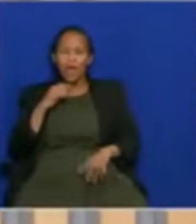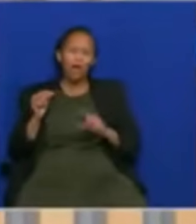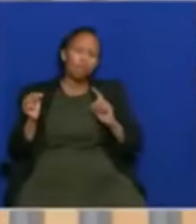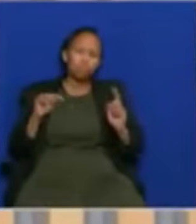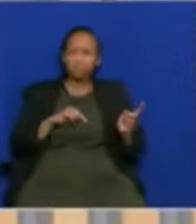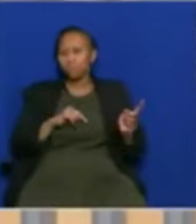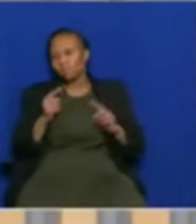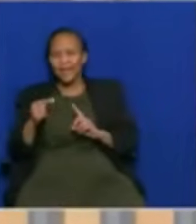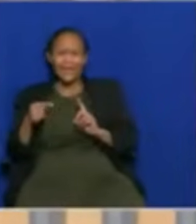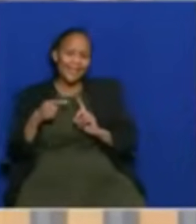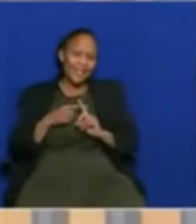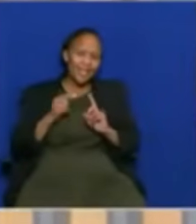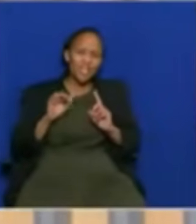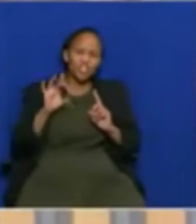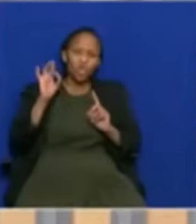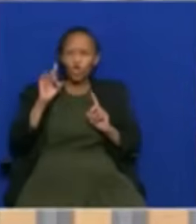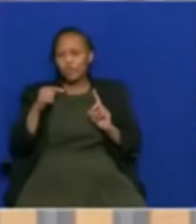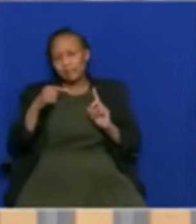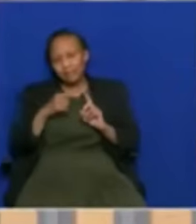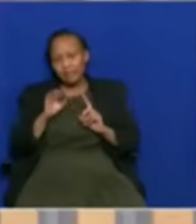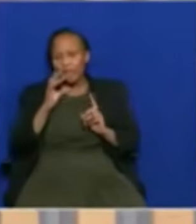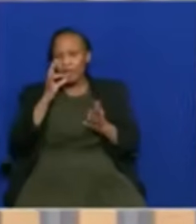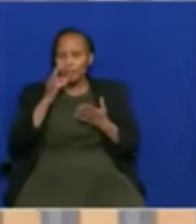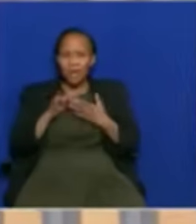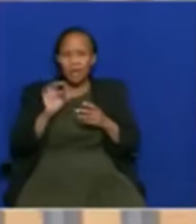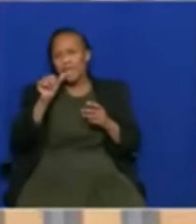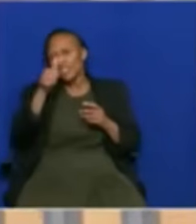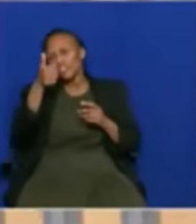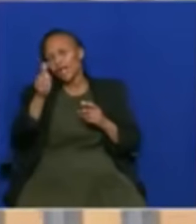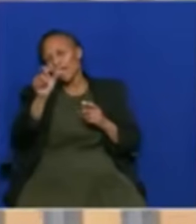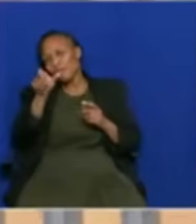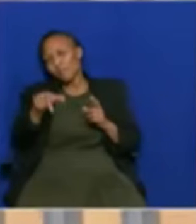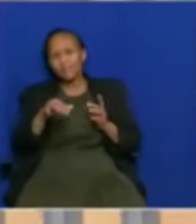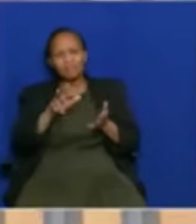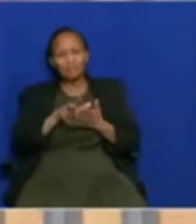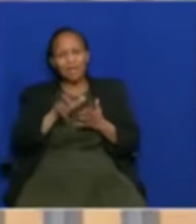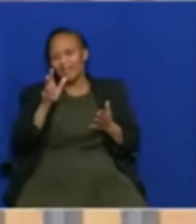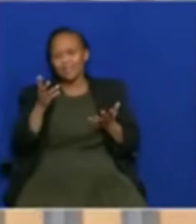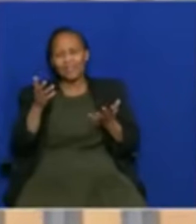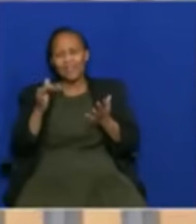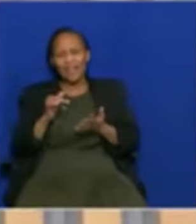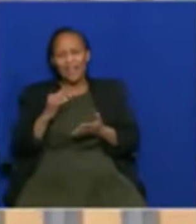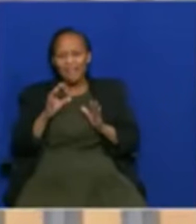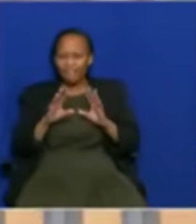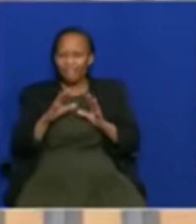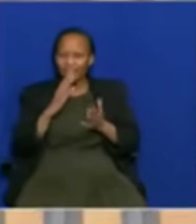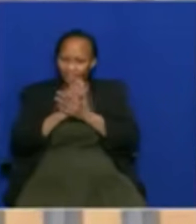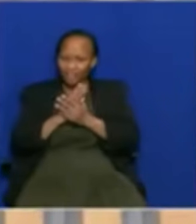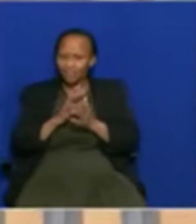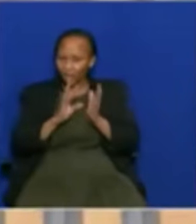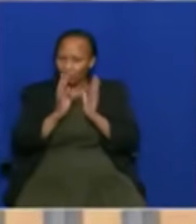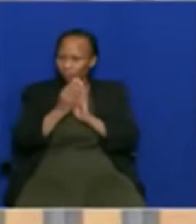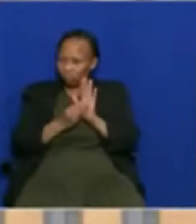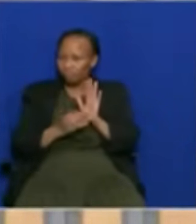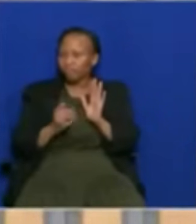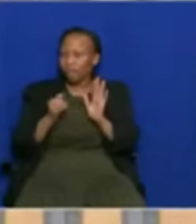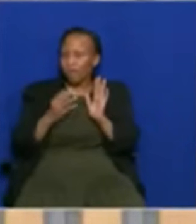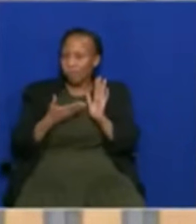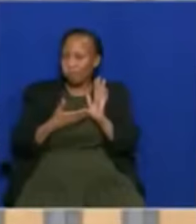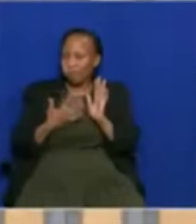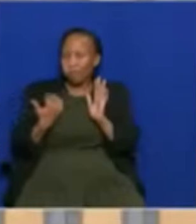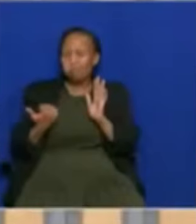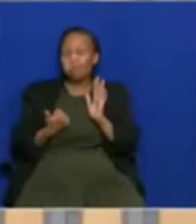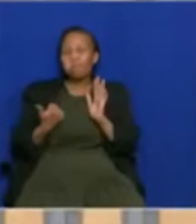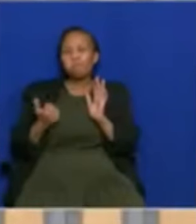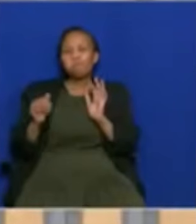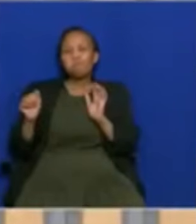it, somebody else approved it, those facts are already in. We have those facts already. Knowing all those